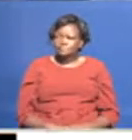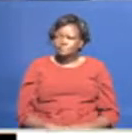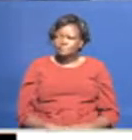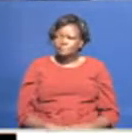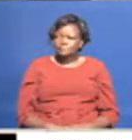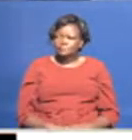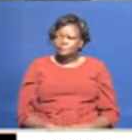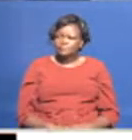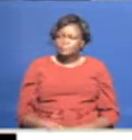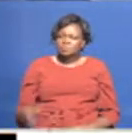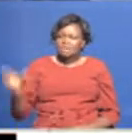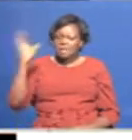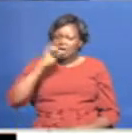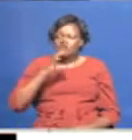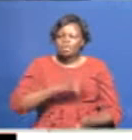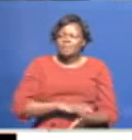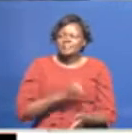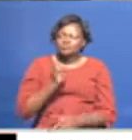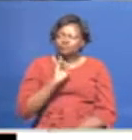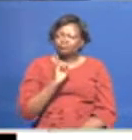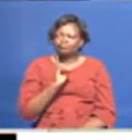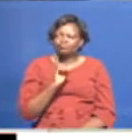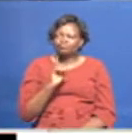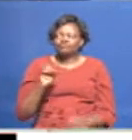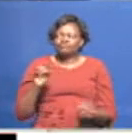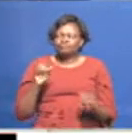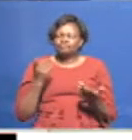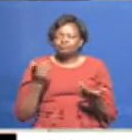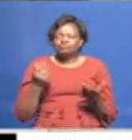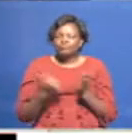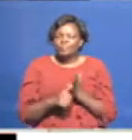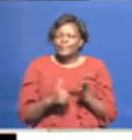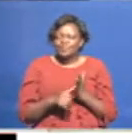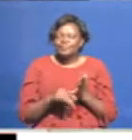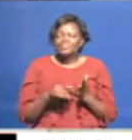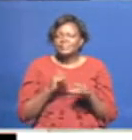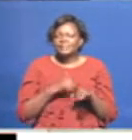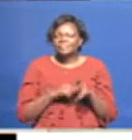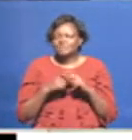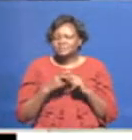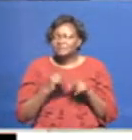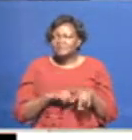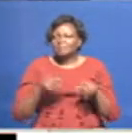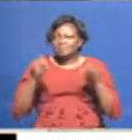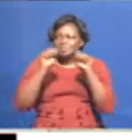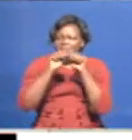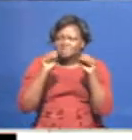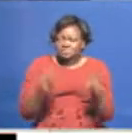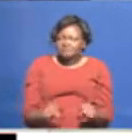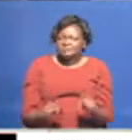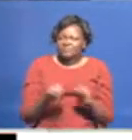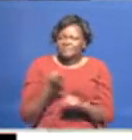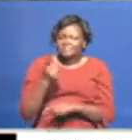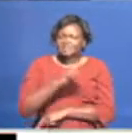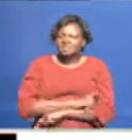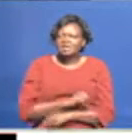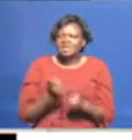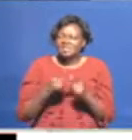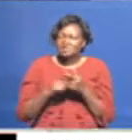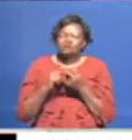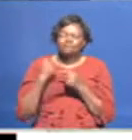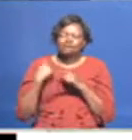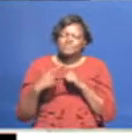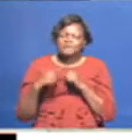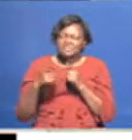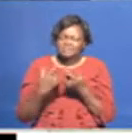lack of capacity. It's just the teething problem. You know, when a system is on its first day, you'd experience some of these